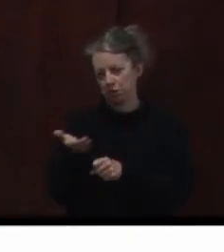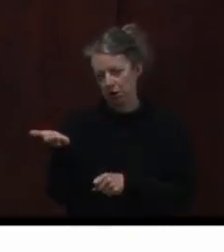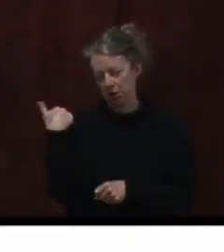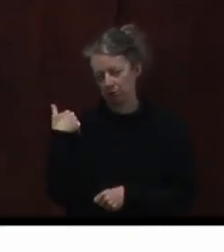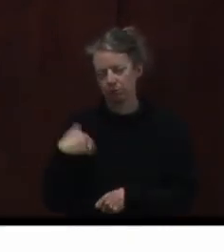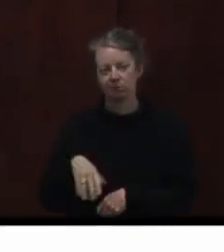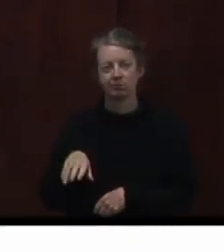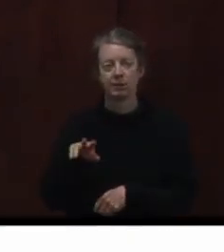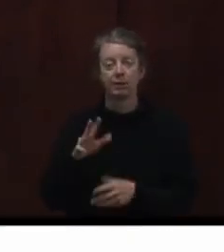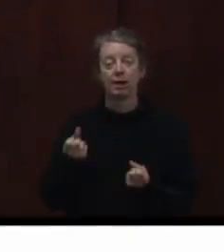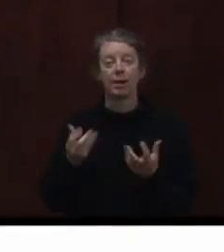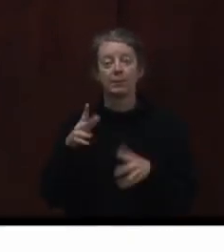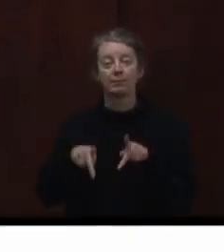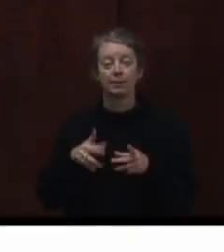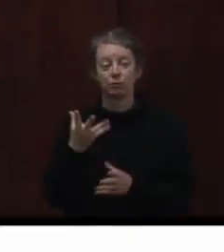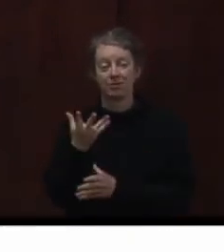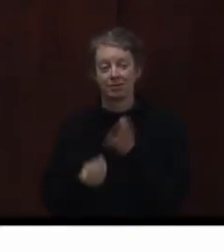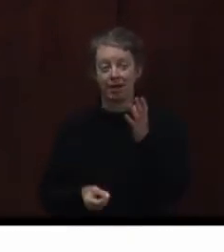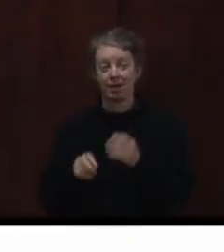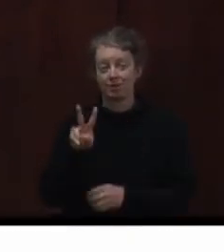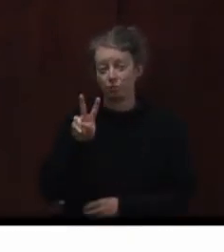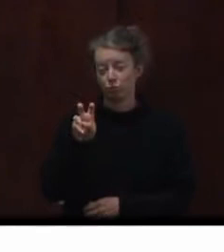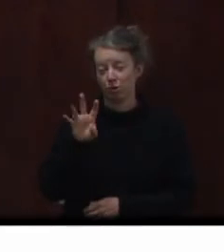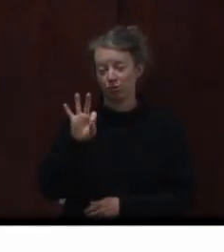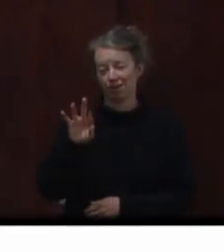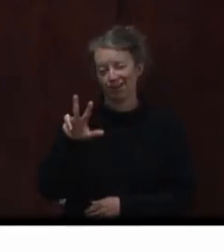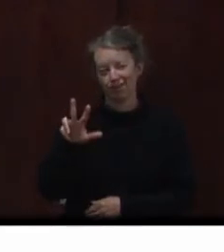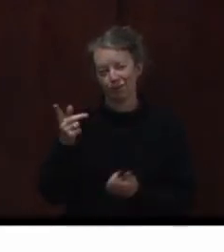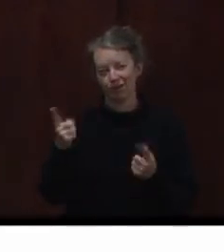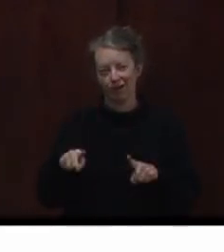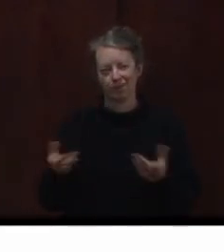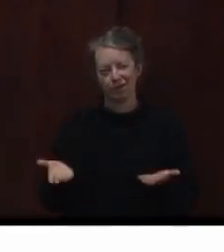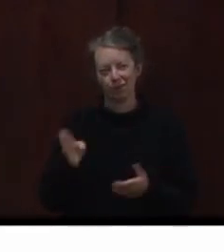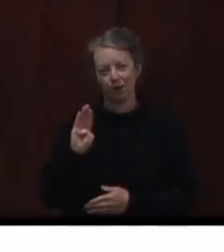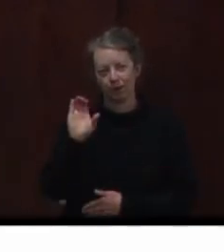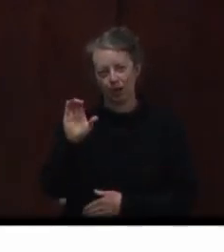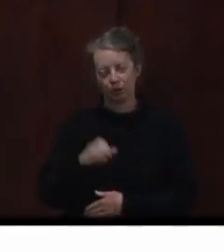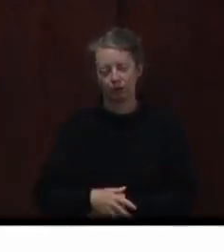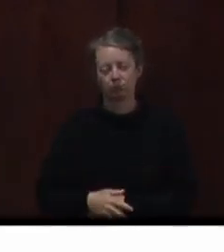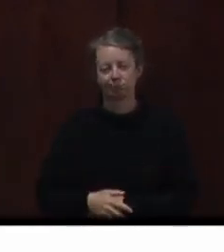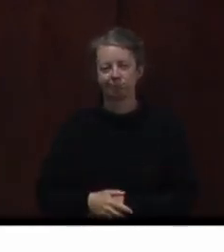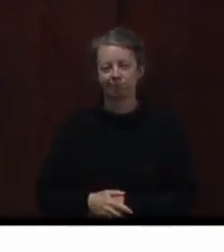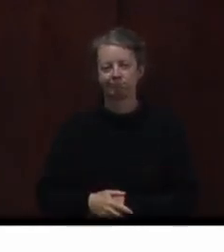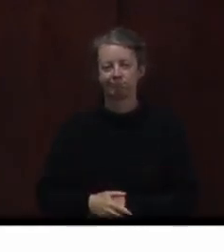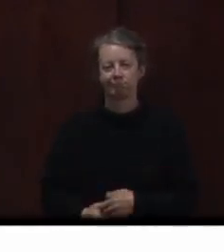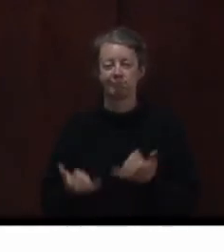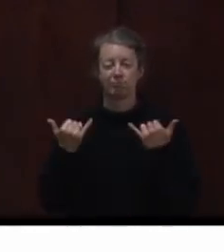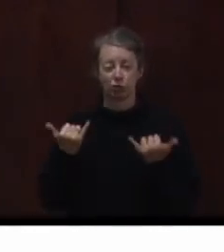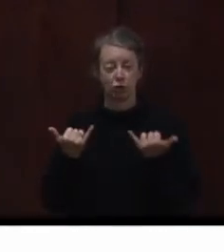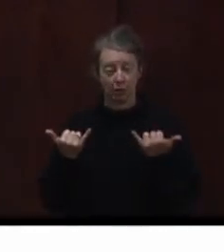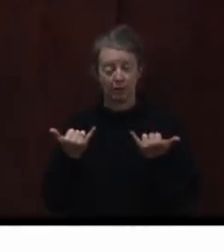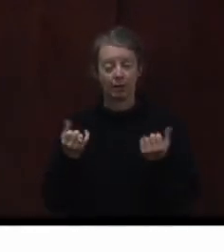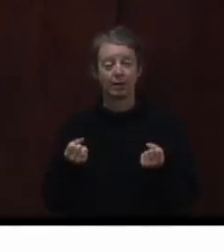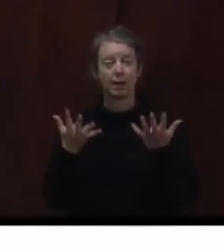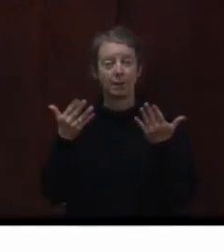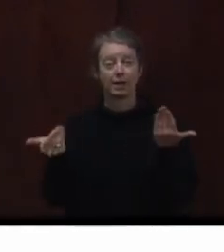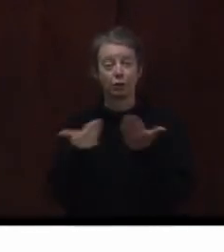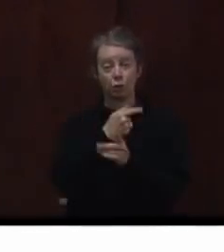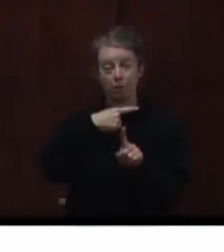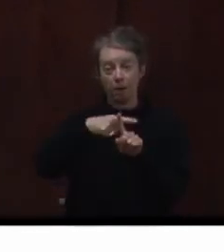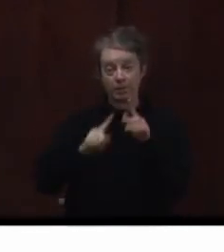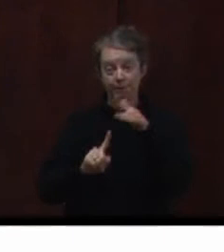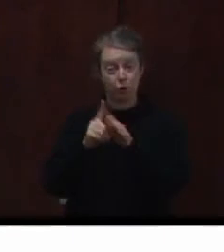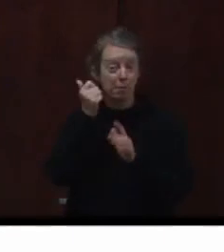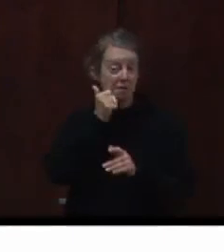293 COVID deaths have occurred in our community. And currently, we are seeing about 68 new cases per day